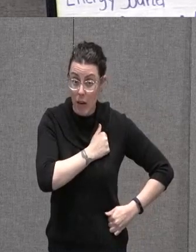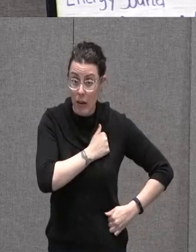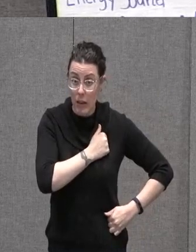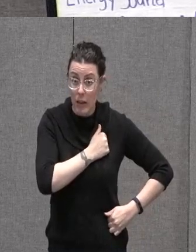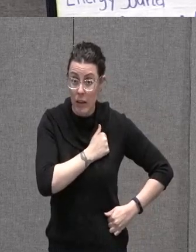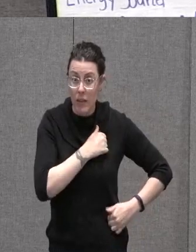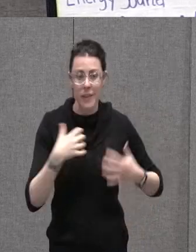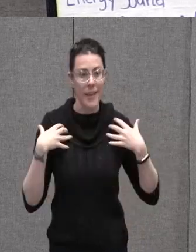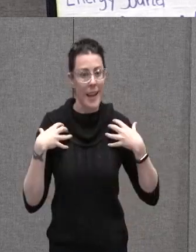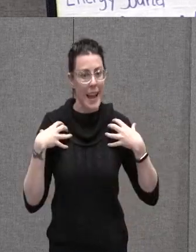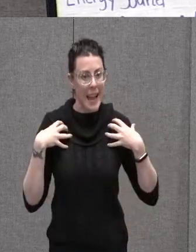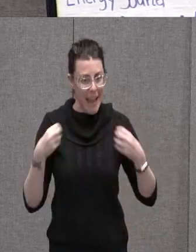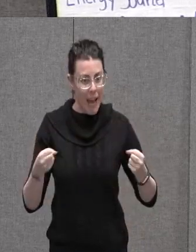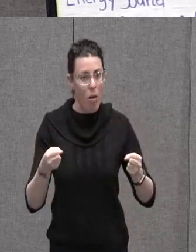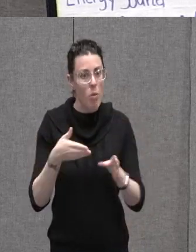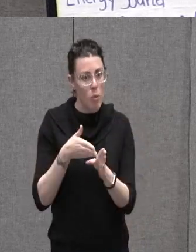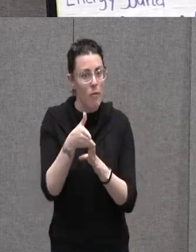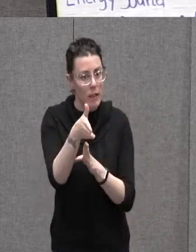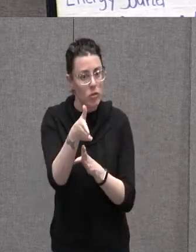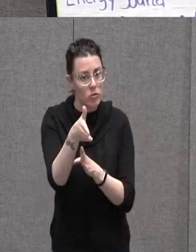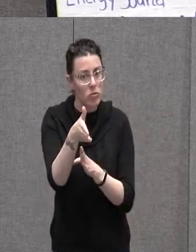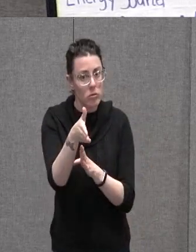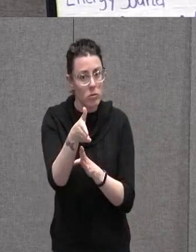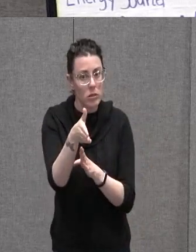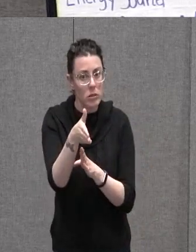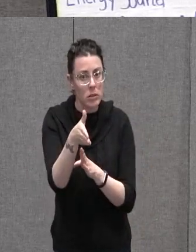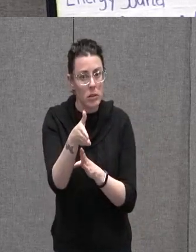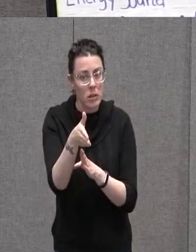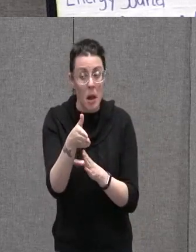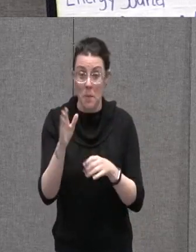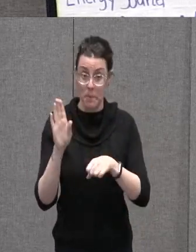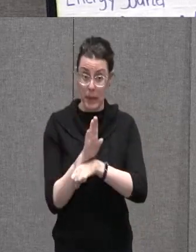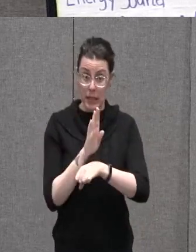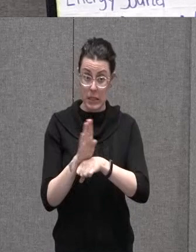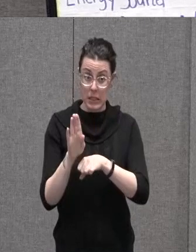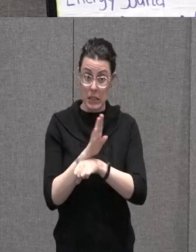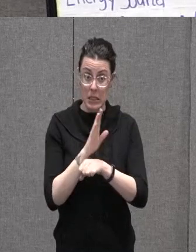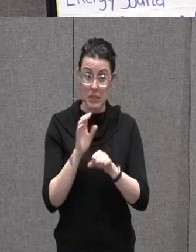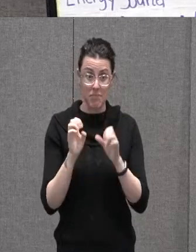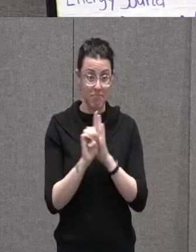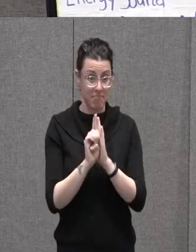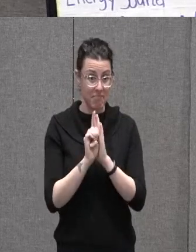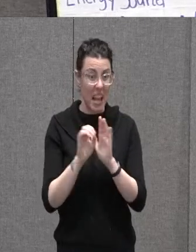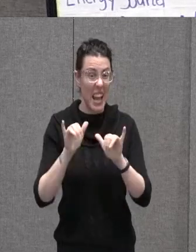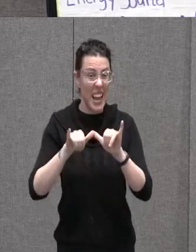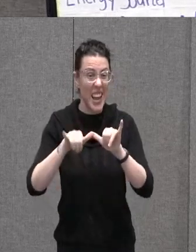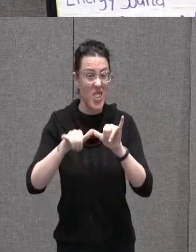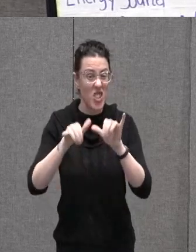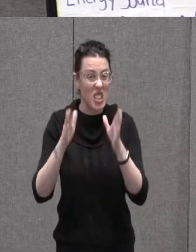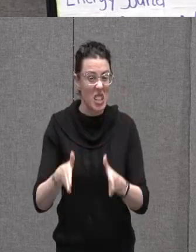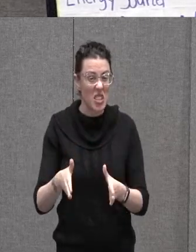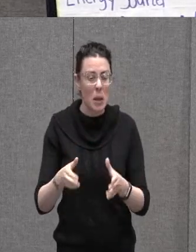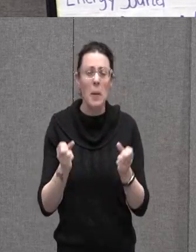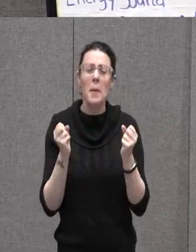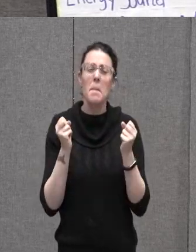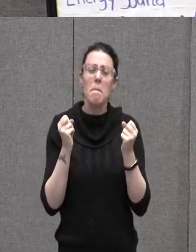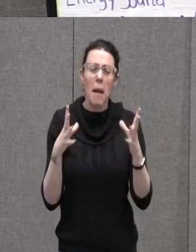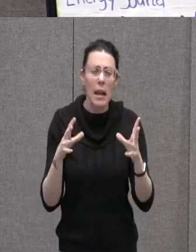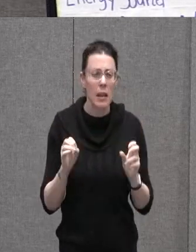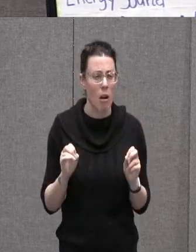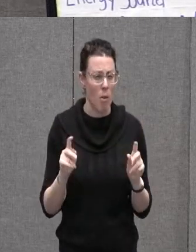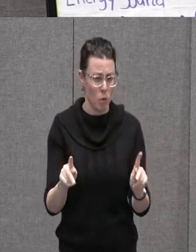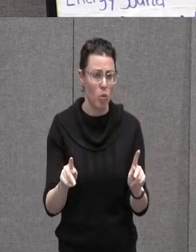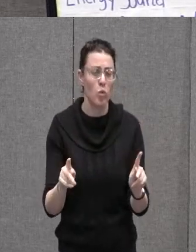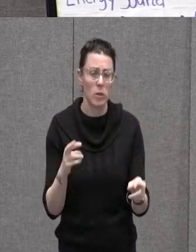healthcare workers, industry like engineers. Yeah. There's ways to use robots, and there's so many problems